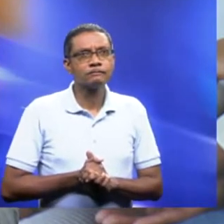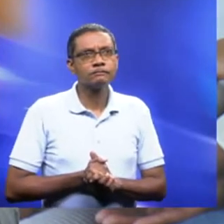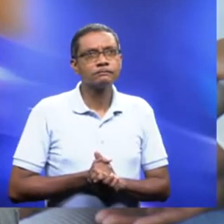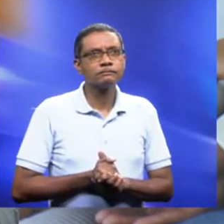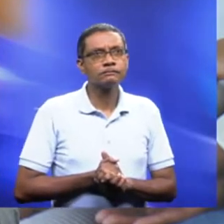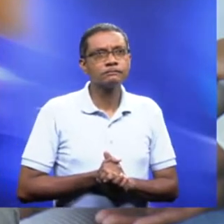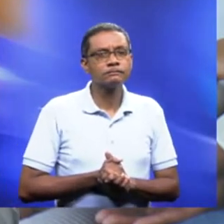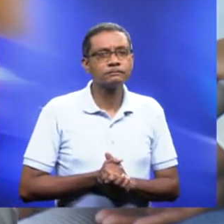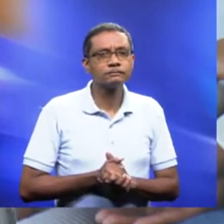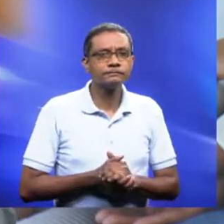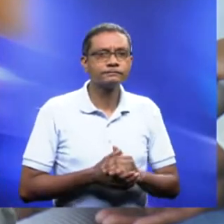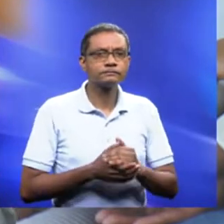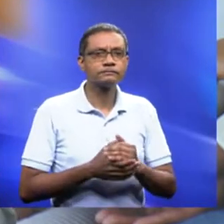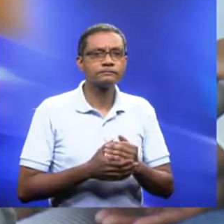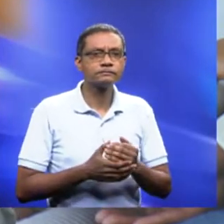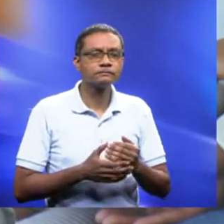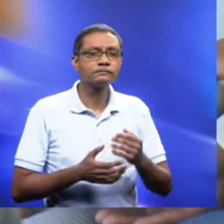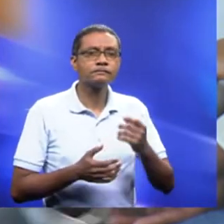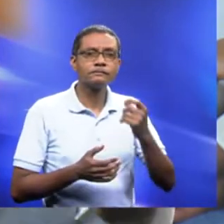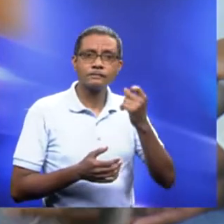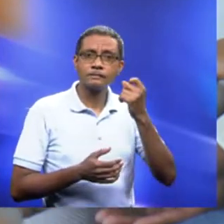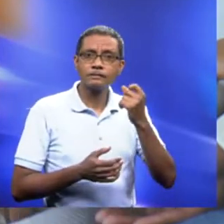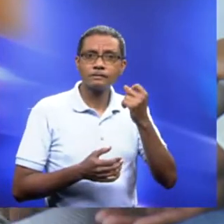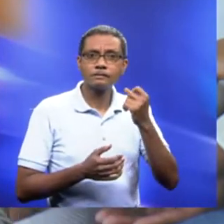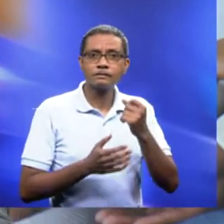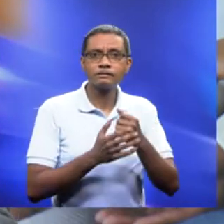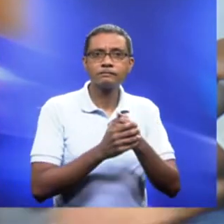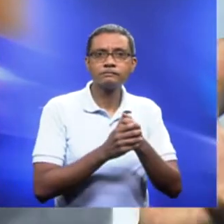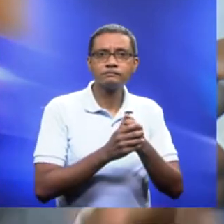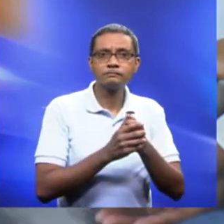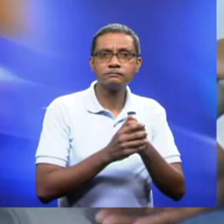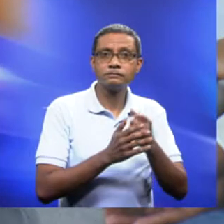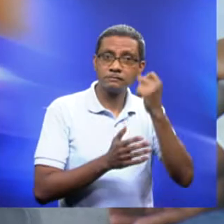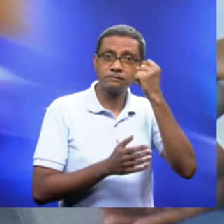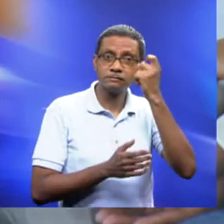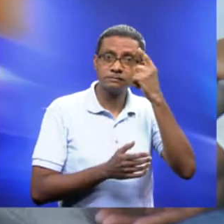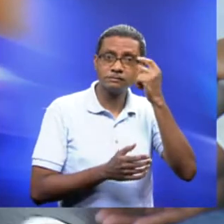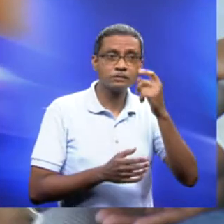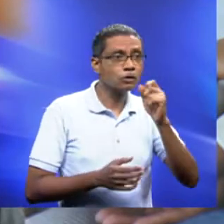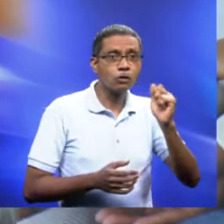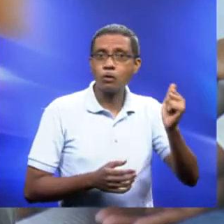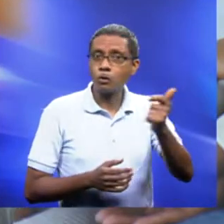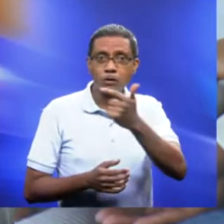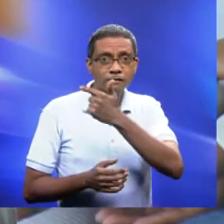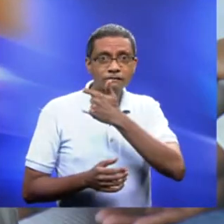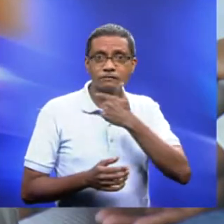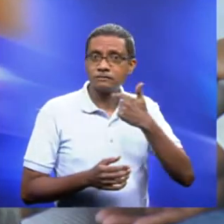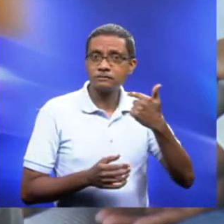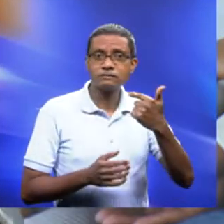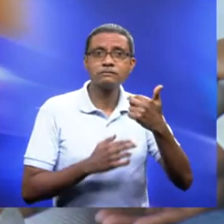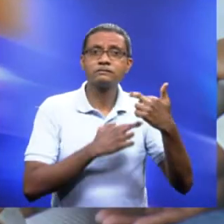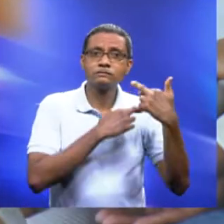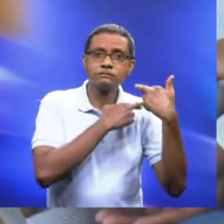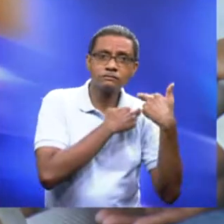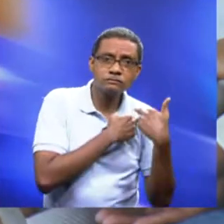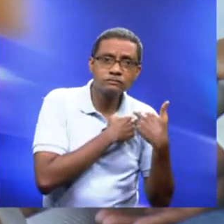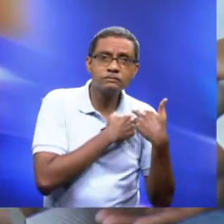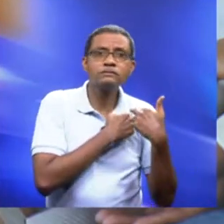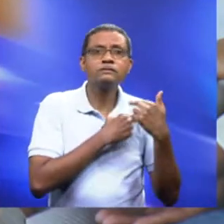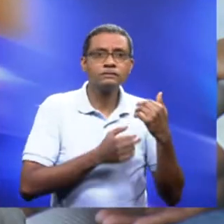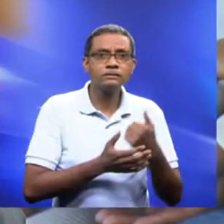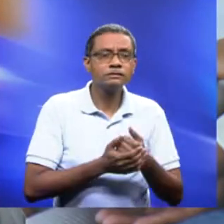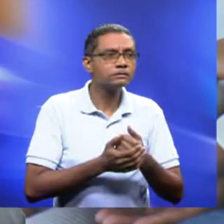that I can access, what we need to do, and this is where all of us responsible really, is in terms of the awareness of the